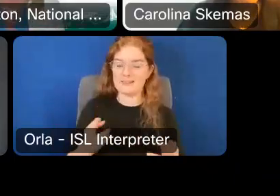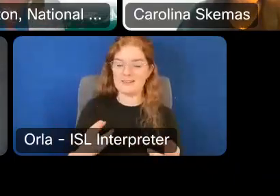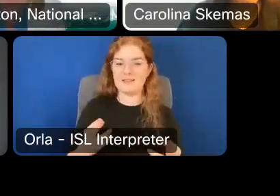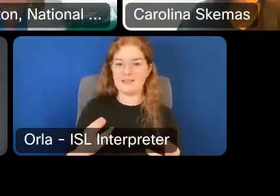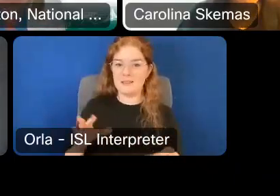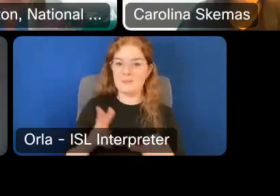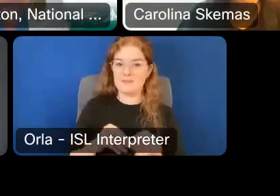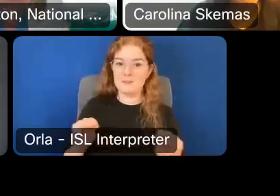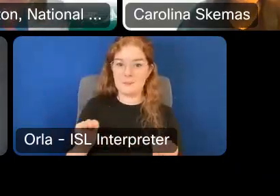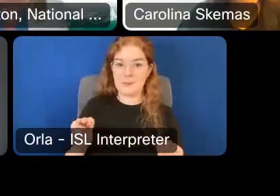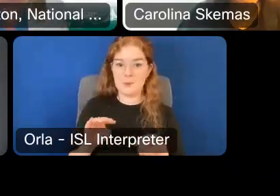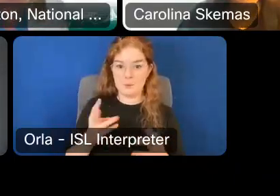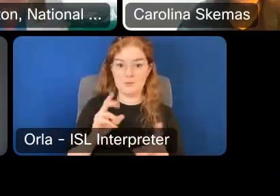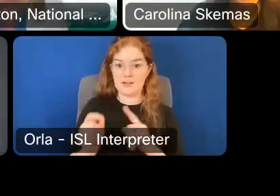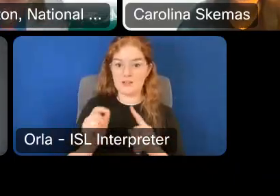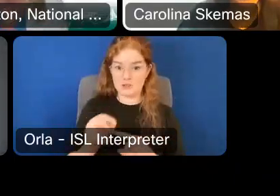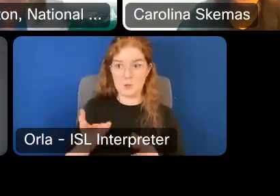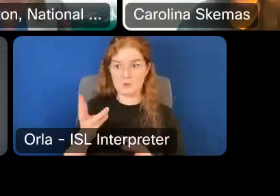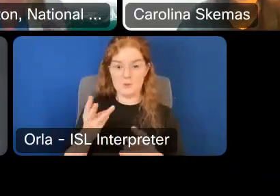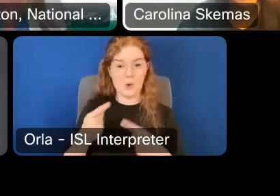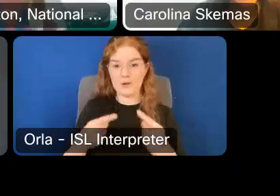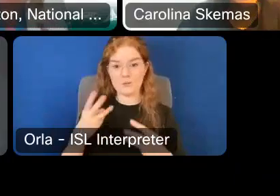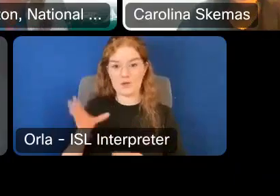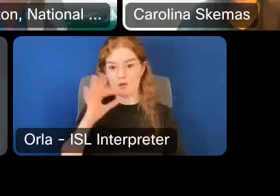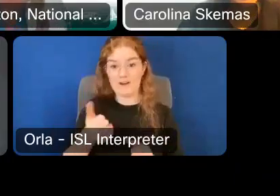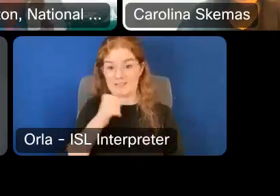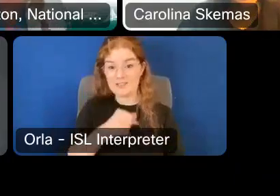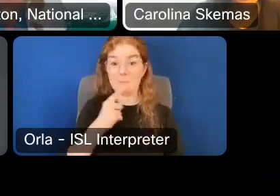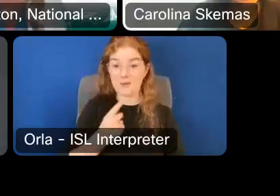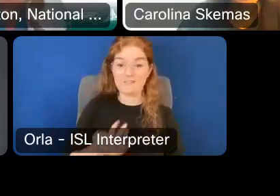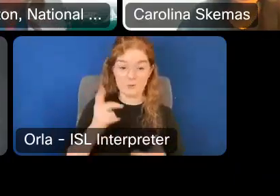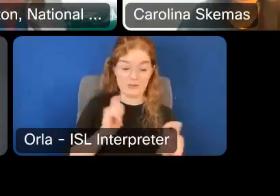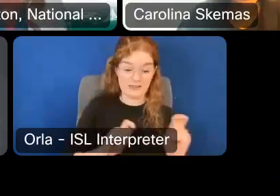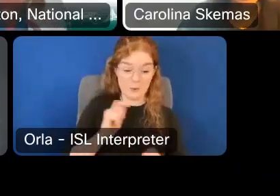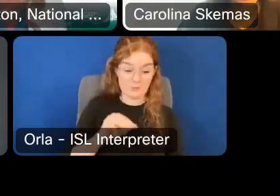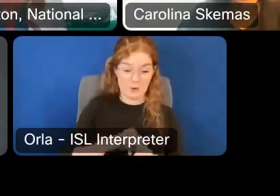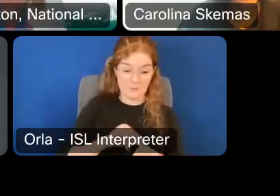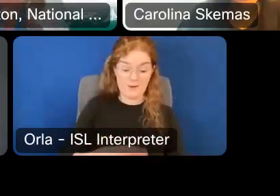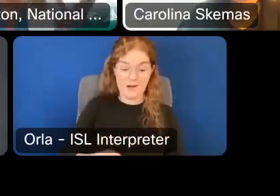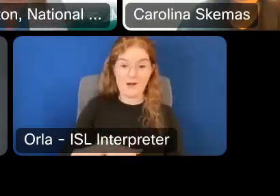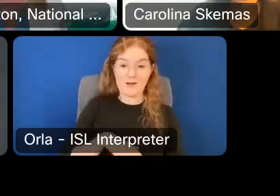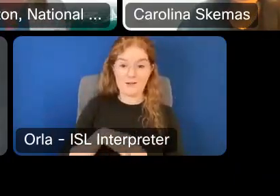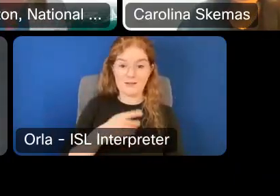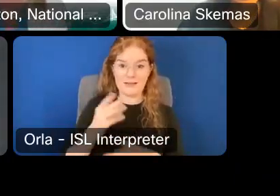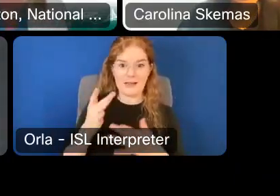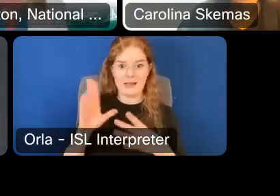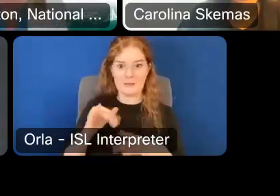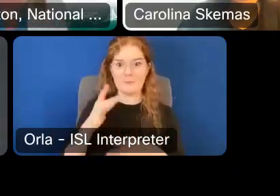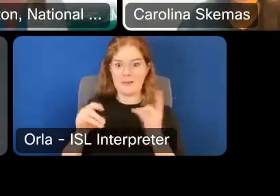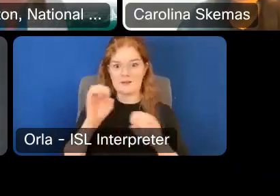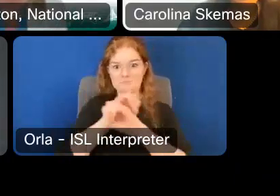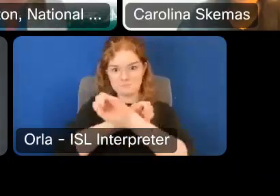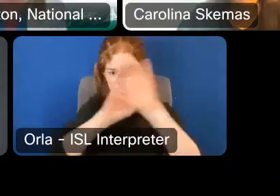people who've worked as clinicians. You want to find the answer, but sitting in that uncomfortable space of the problem can really clarify what the